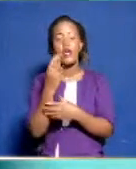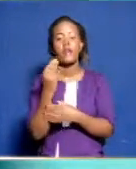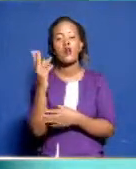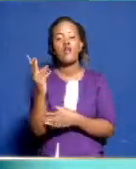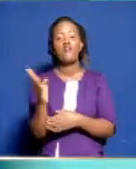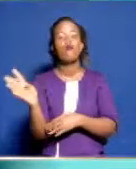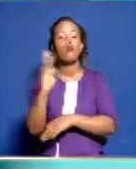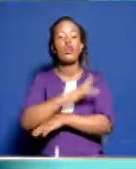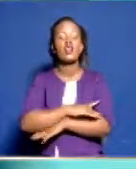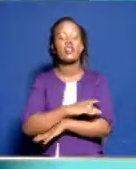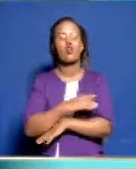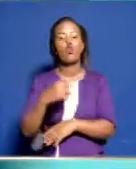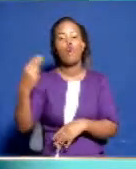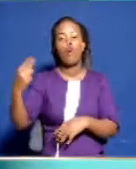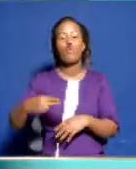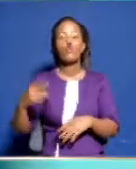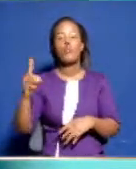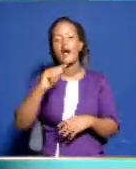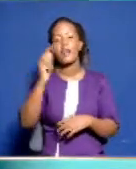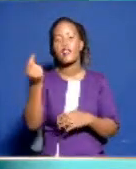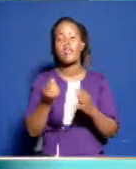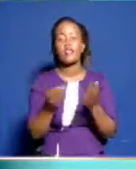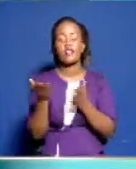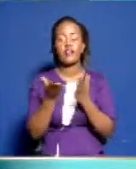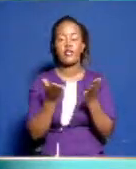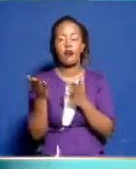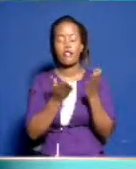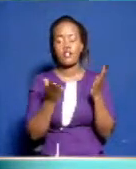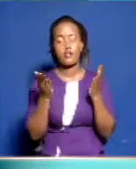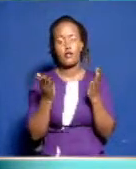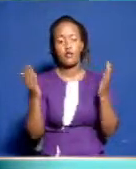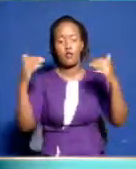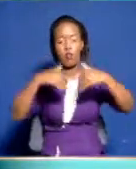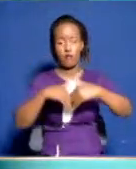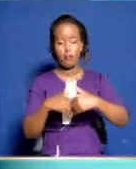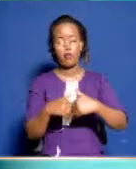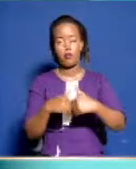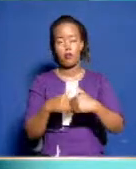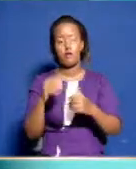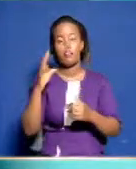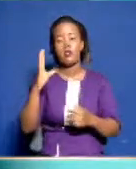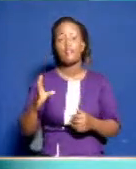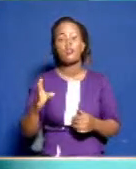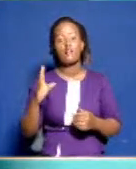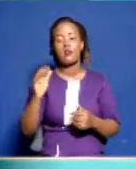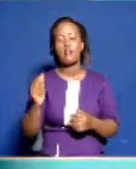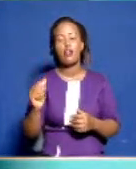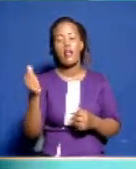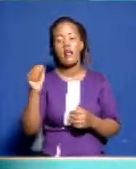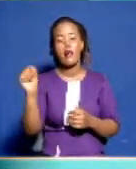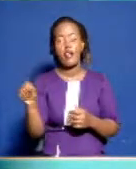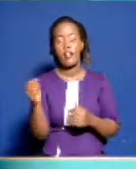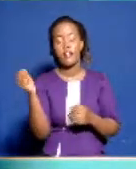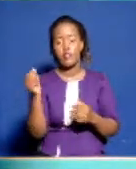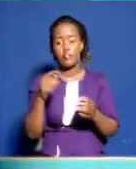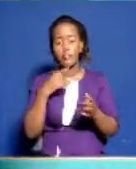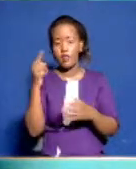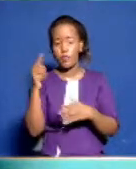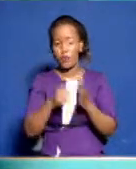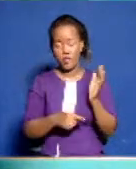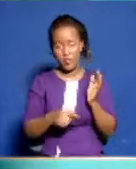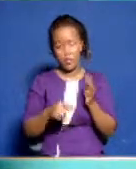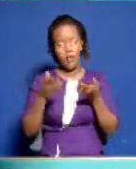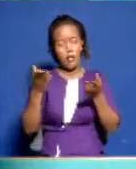HUDUMA Kenya Service Leadership Workshop, Chief Administrative Secretary, Public Service and Gender, Beatrice Ilachi, said they